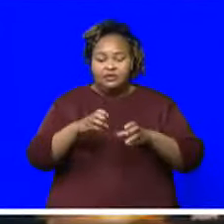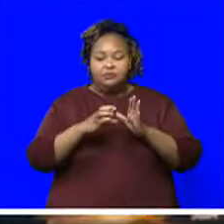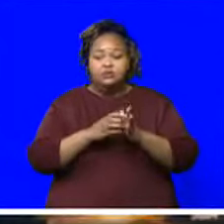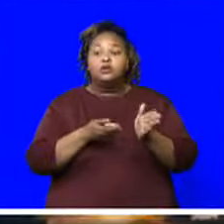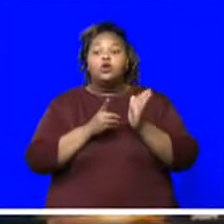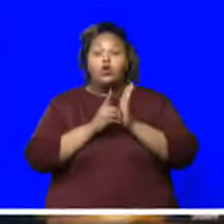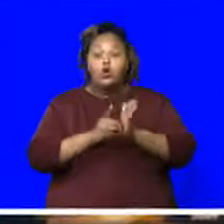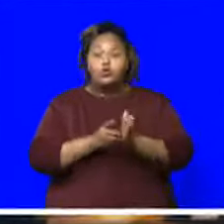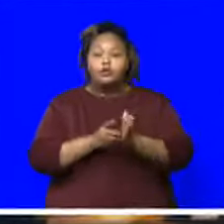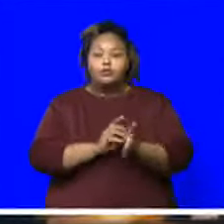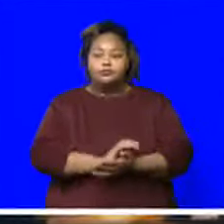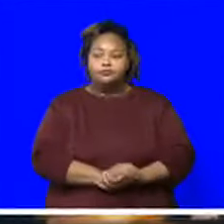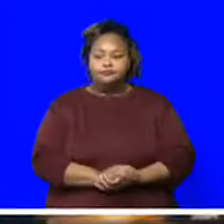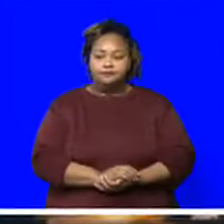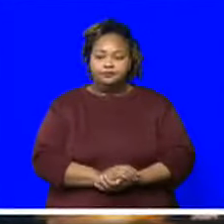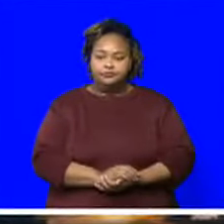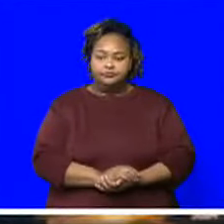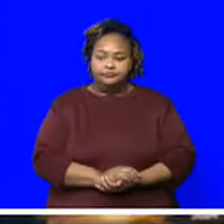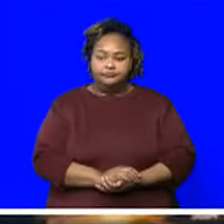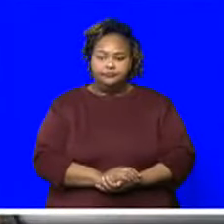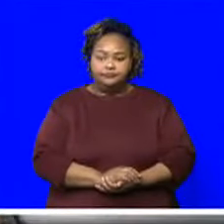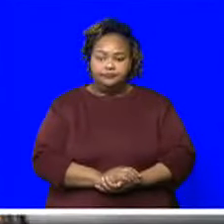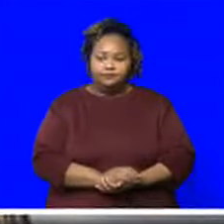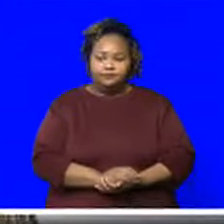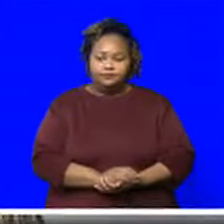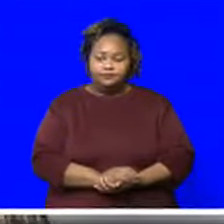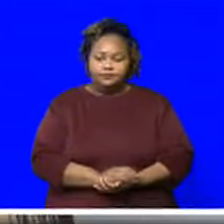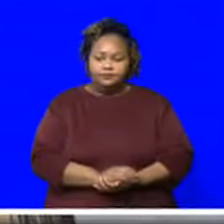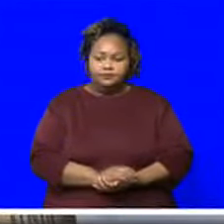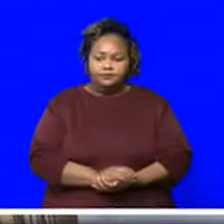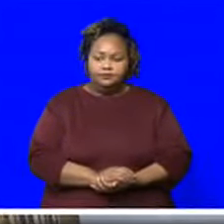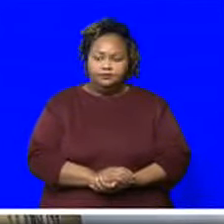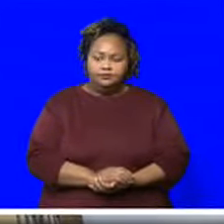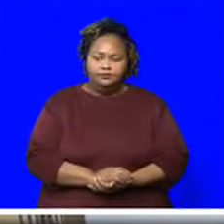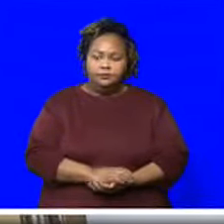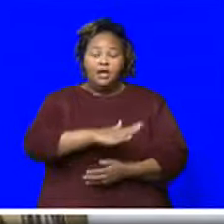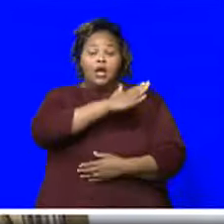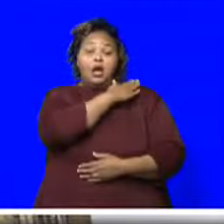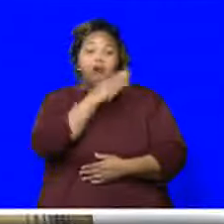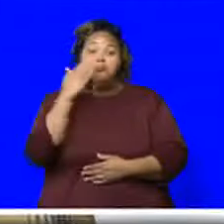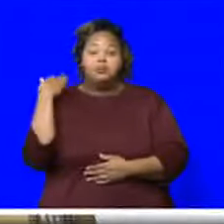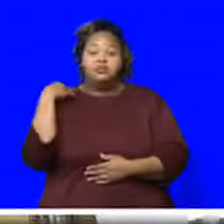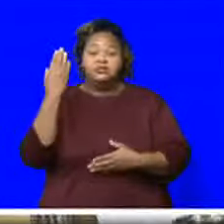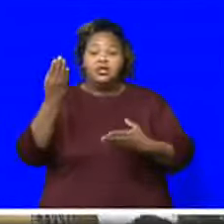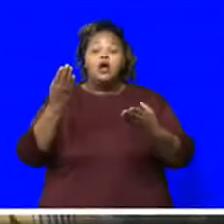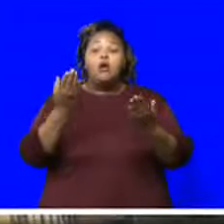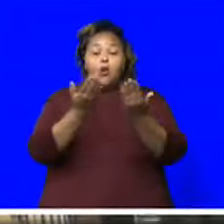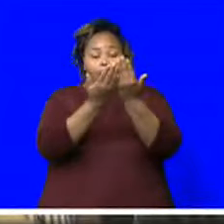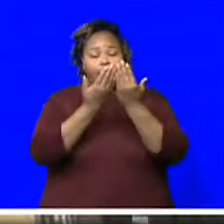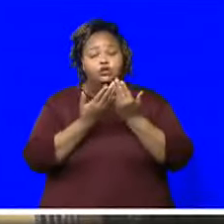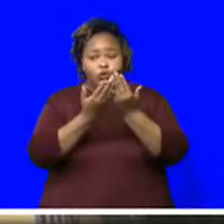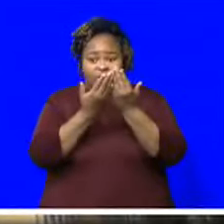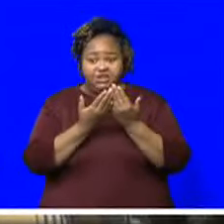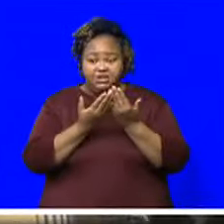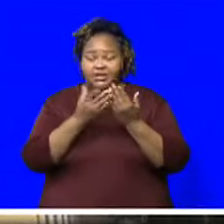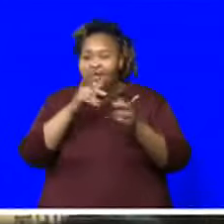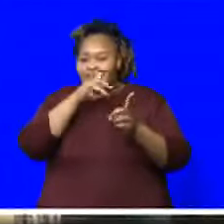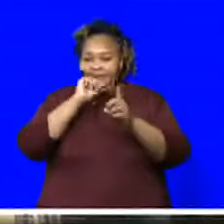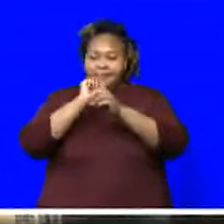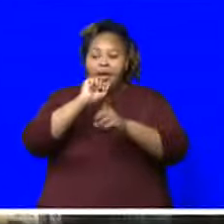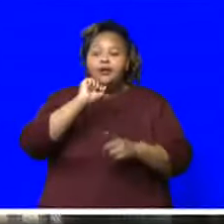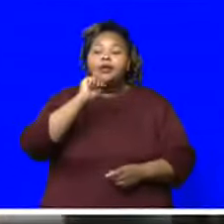5 results for the year 2021. The Minister of Education and Training, Lady Howard, has announced